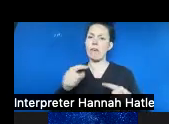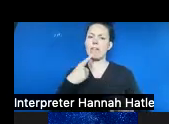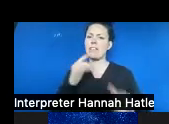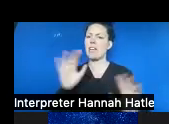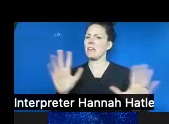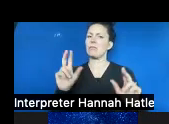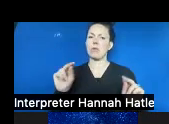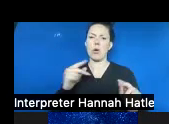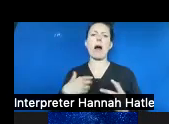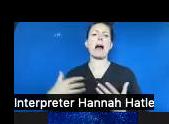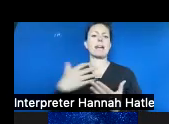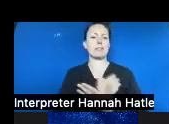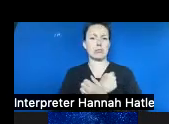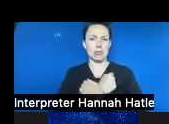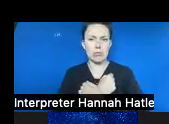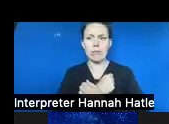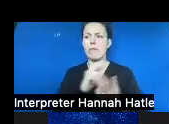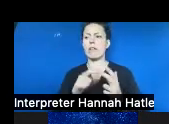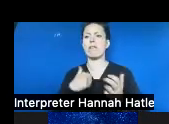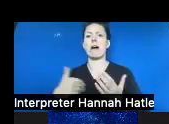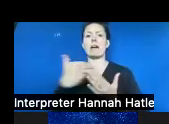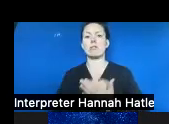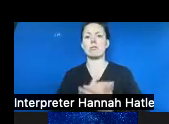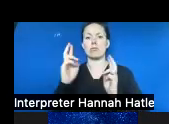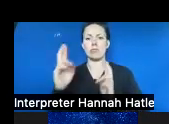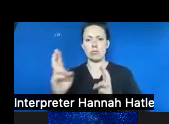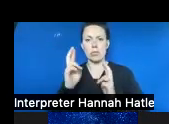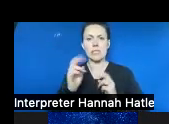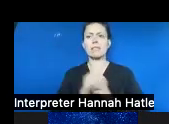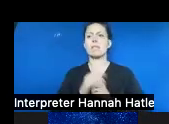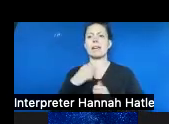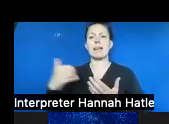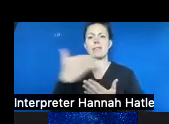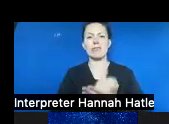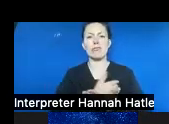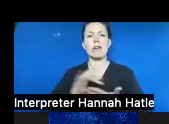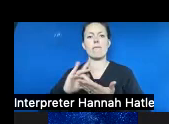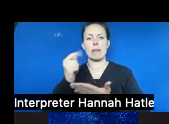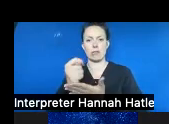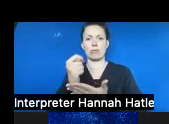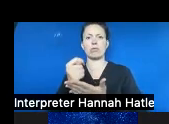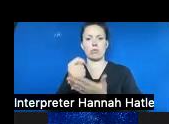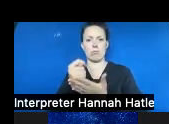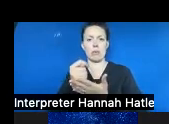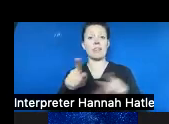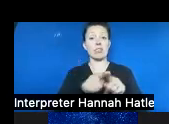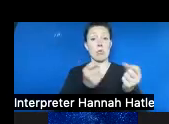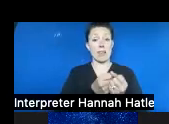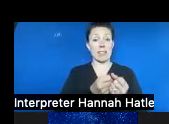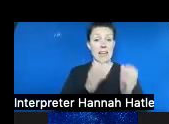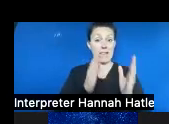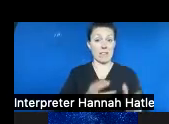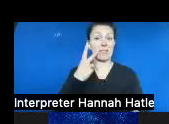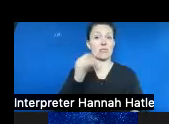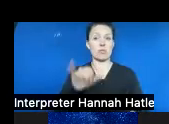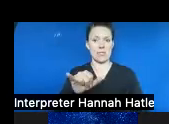I deserve to be treated with respect. That damaged good piece, I think many of us as advocates, we see that with victims and survivors.